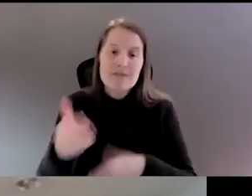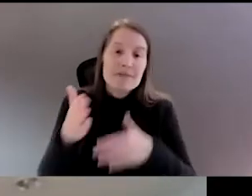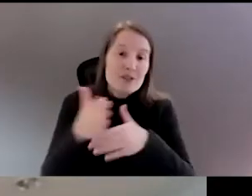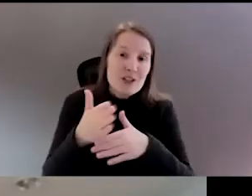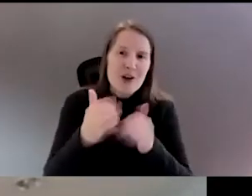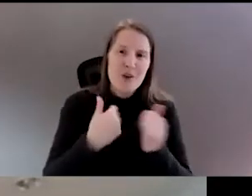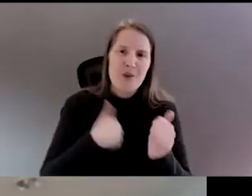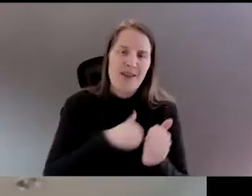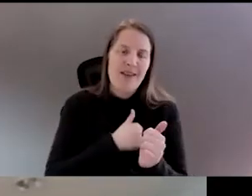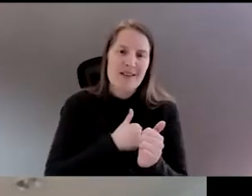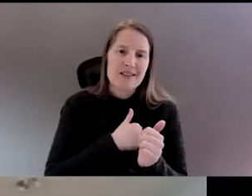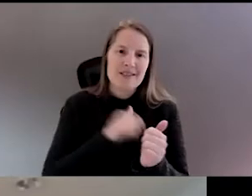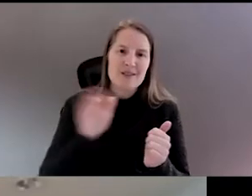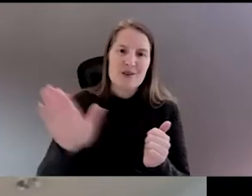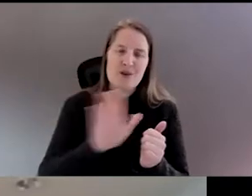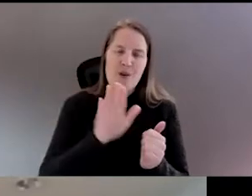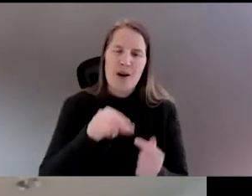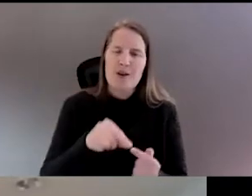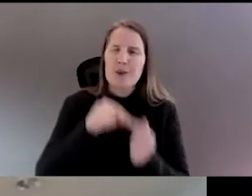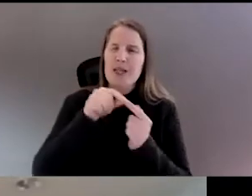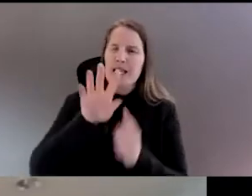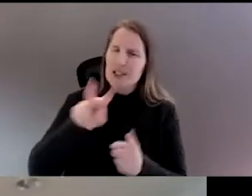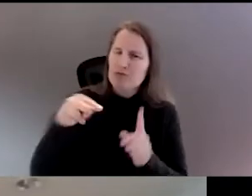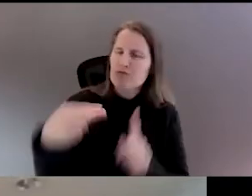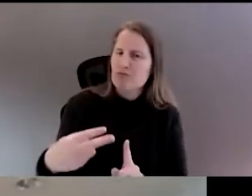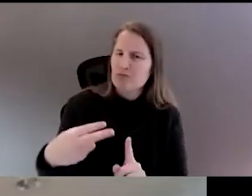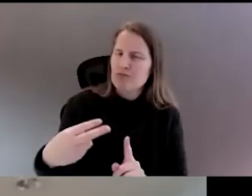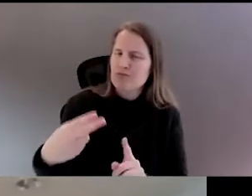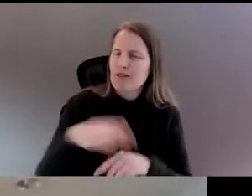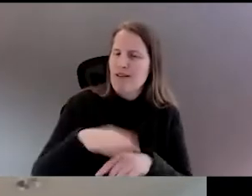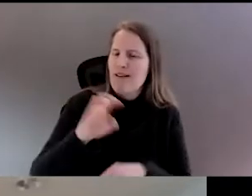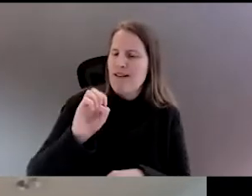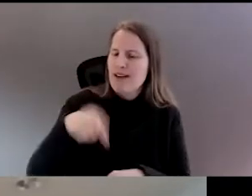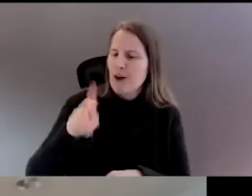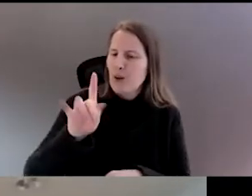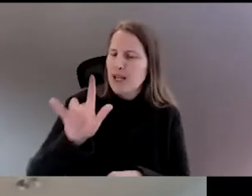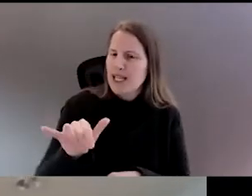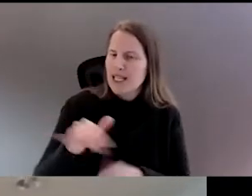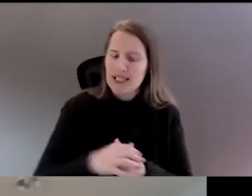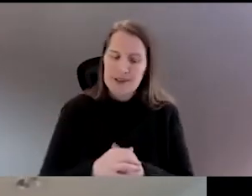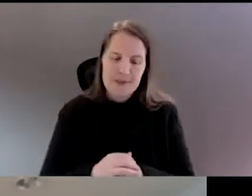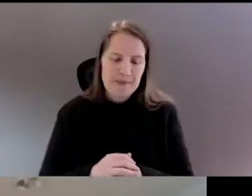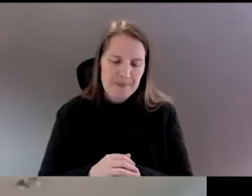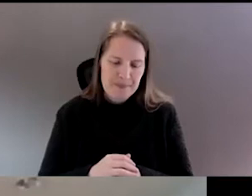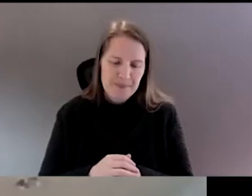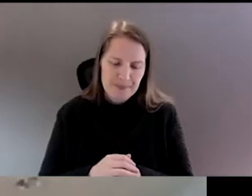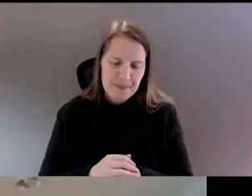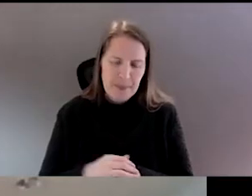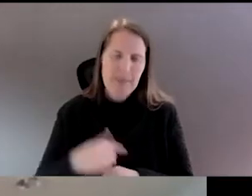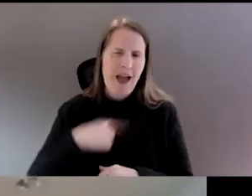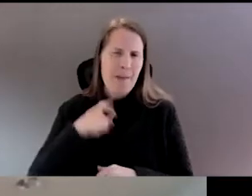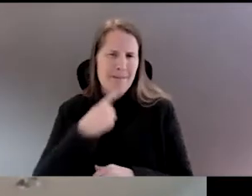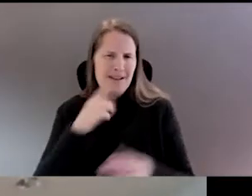your unique perspectives around equity. I must make an observation. I